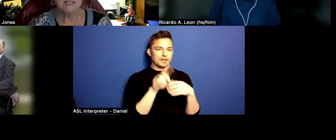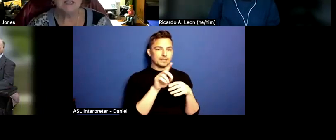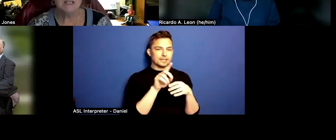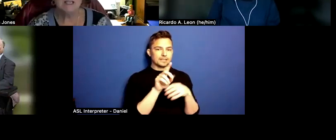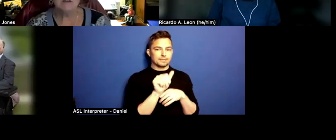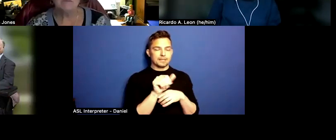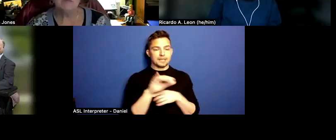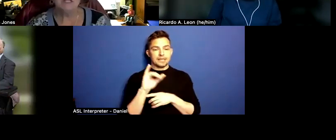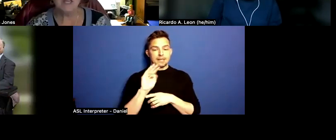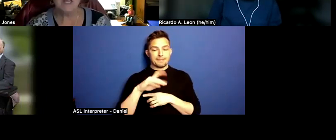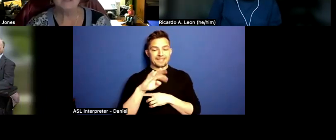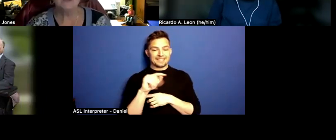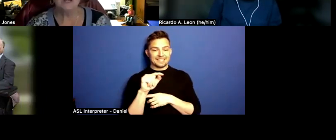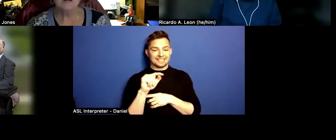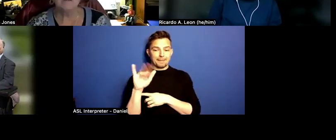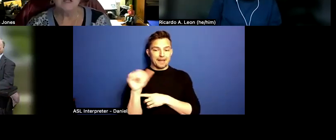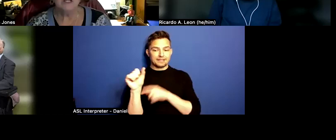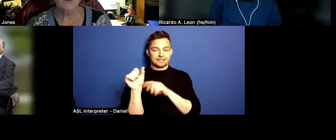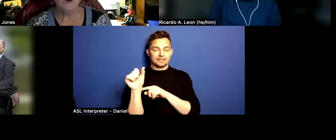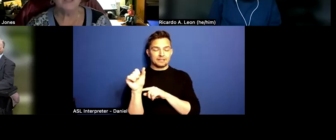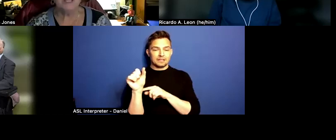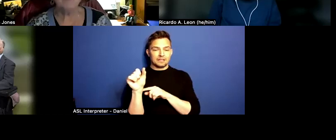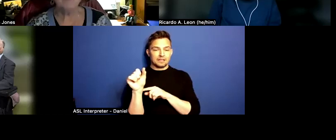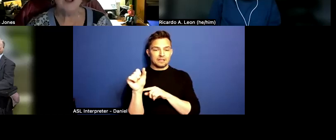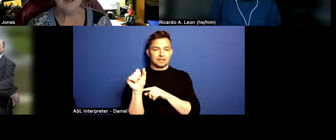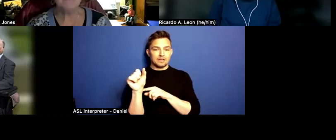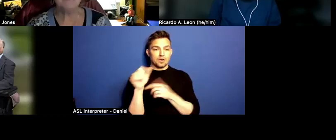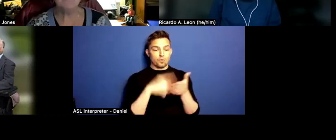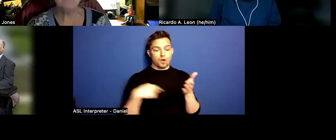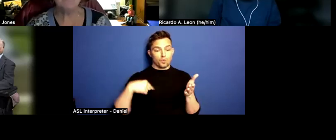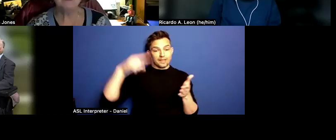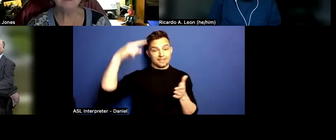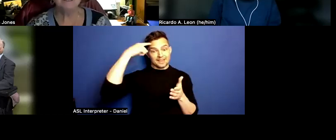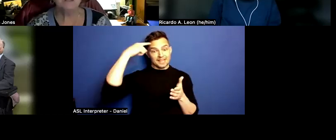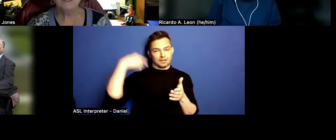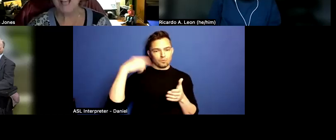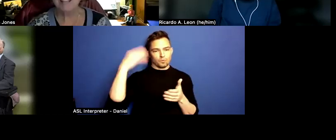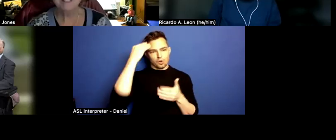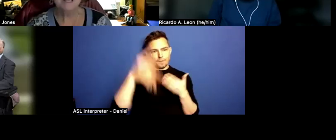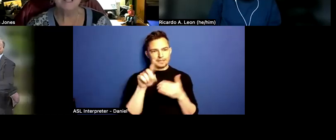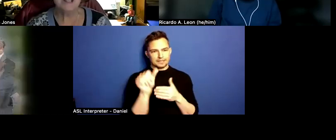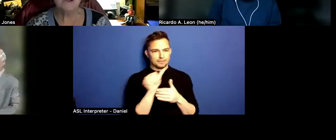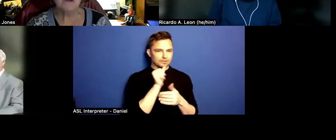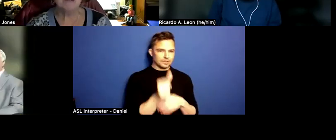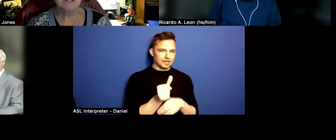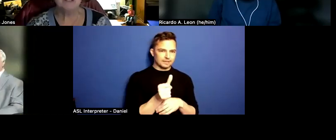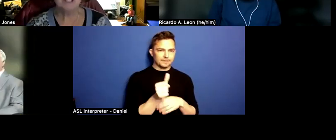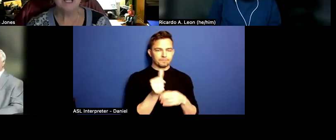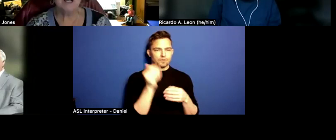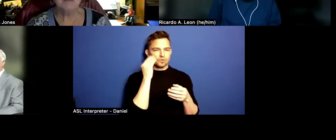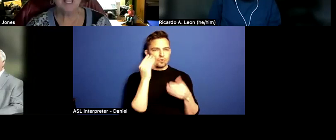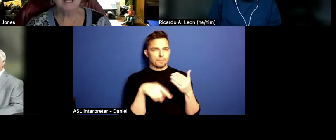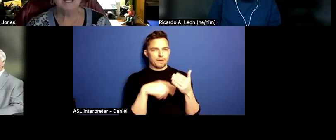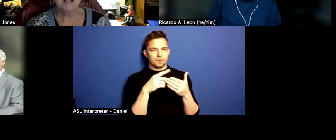biases be that issue of what we think we know about disability or not know about